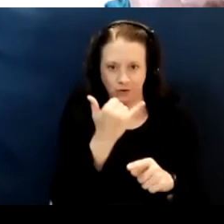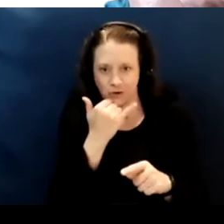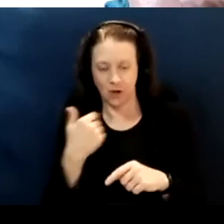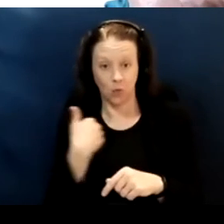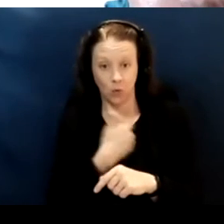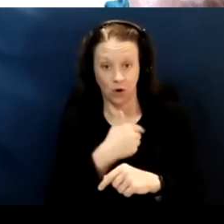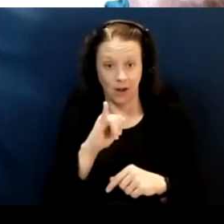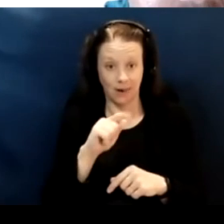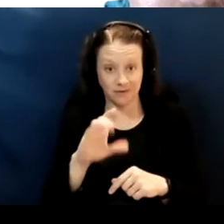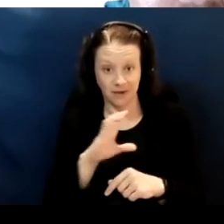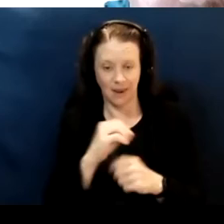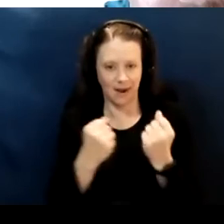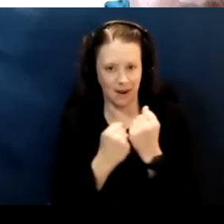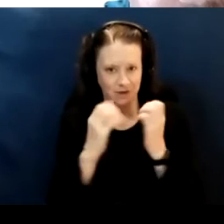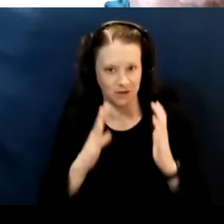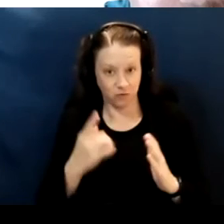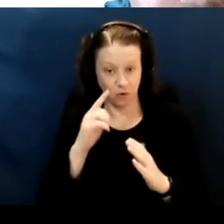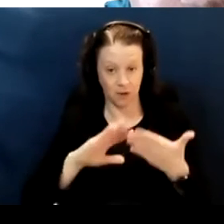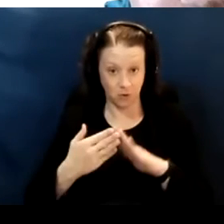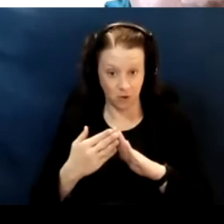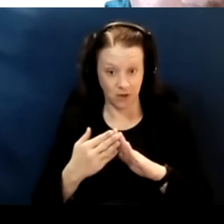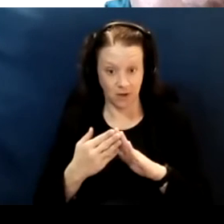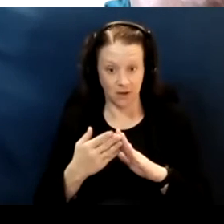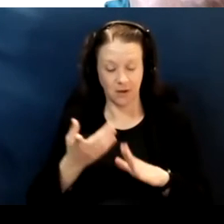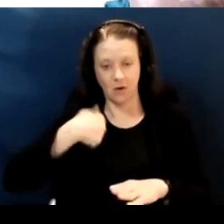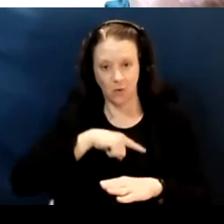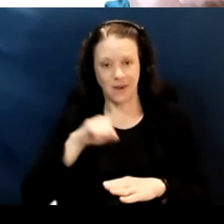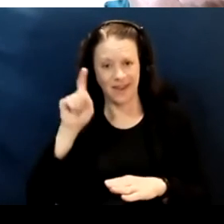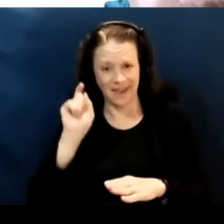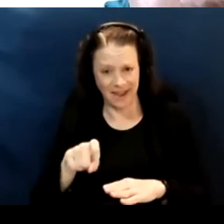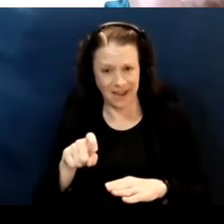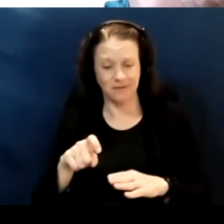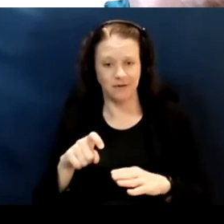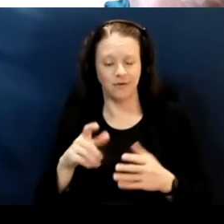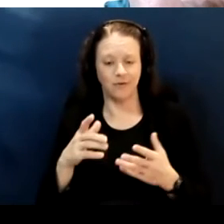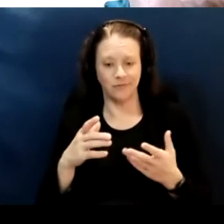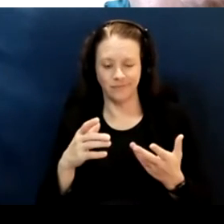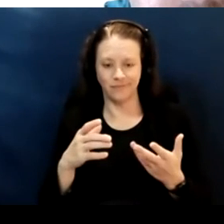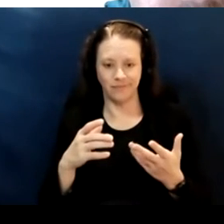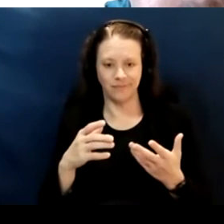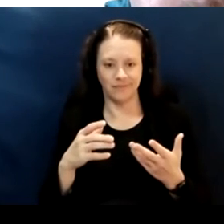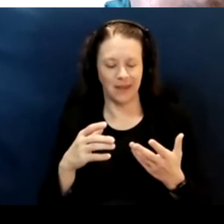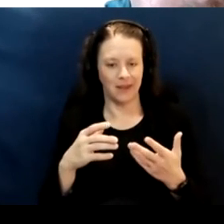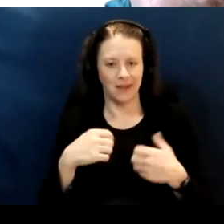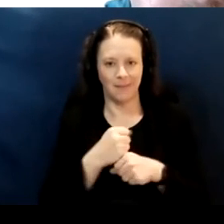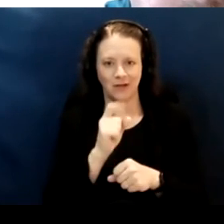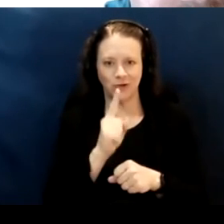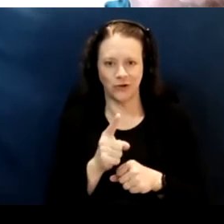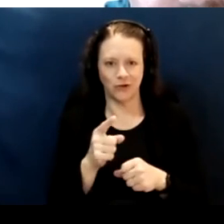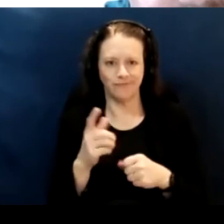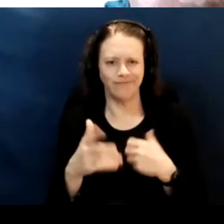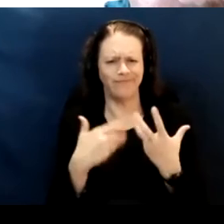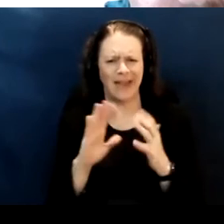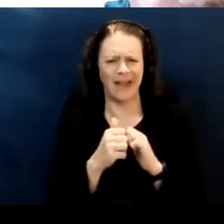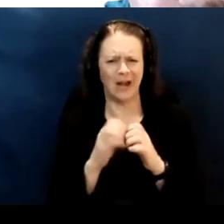and advocates for our community, we have to make sure that, how do I say this?